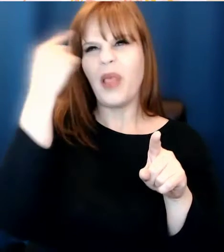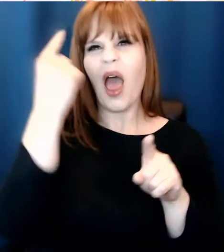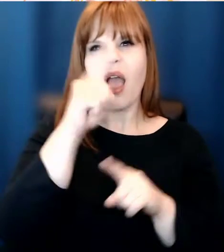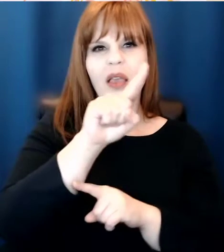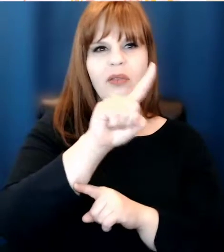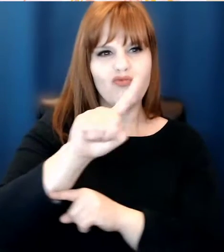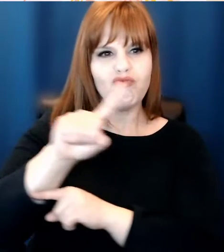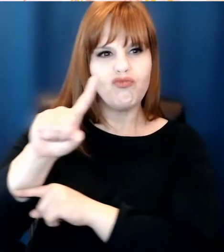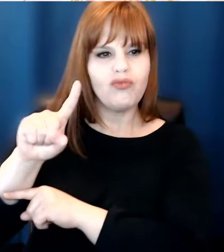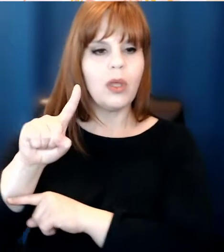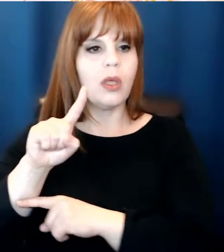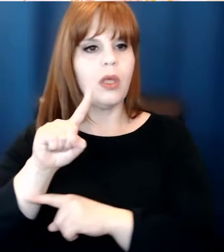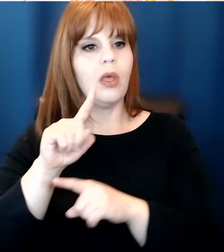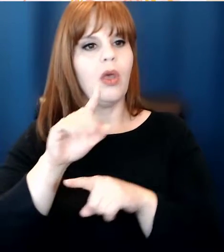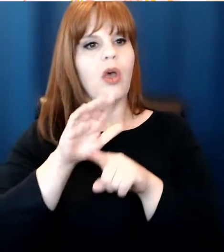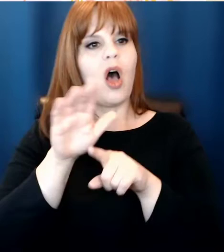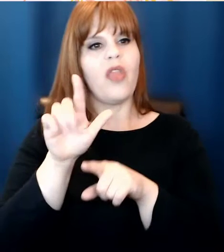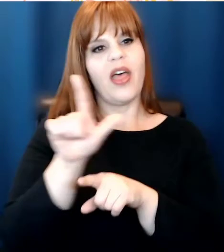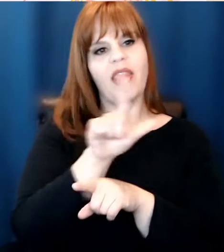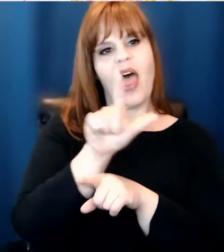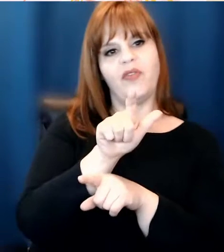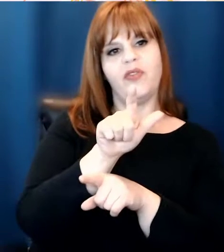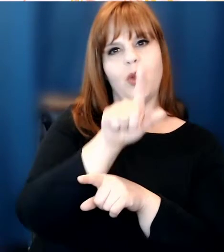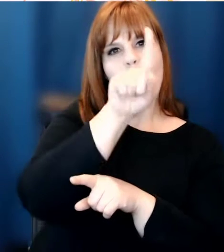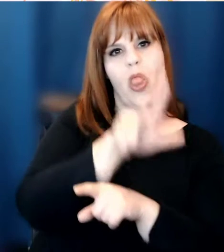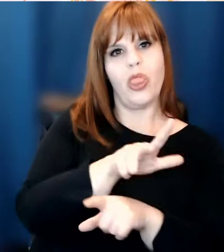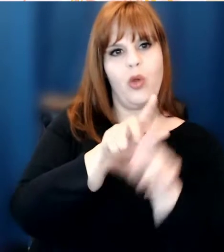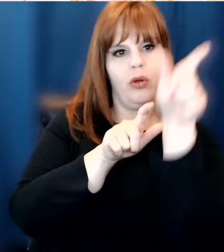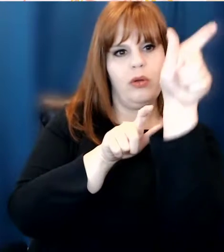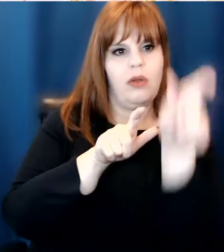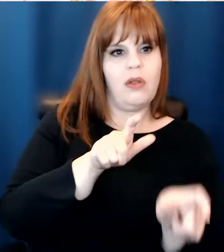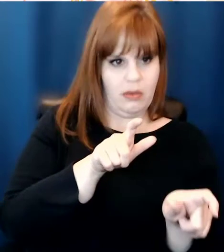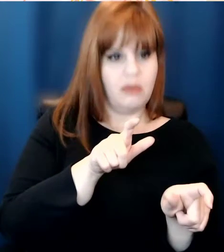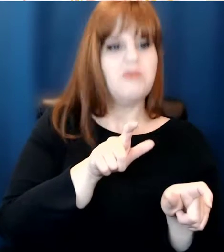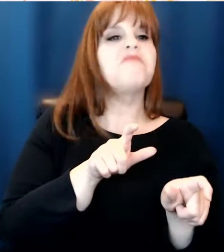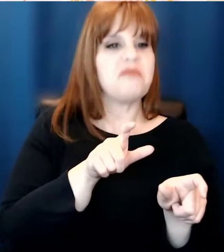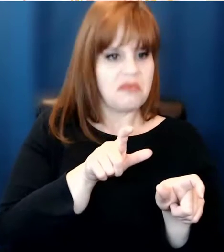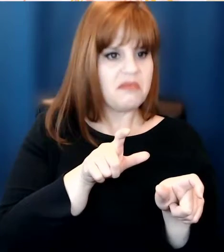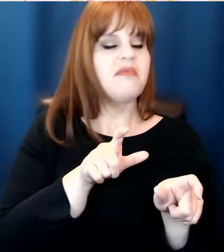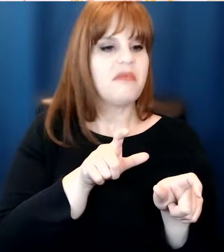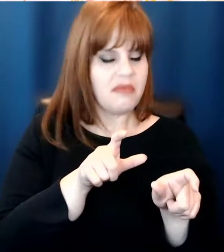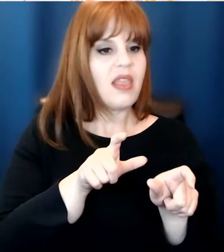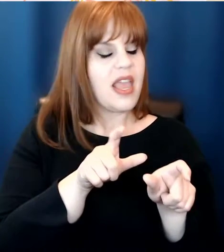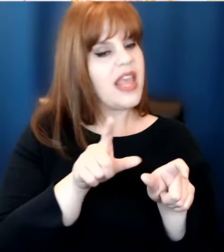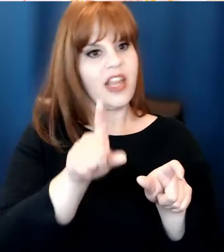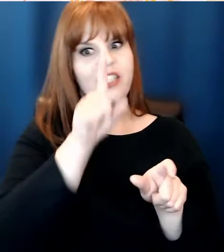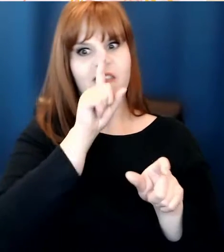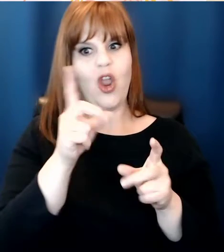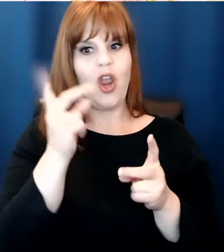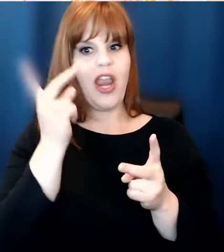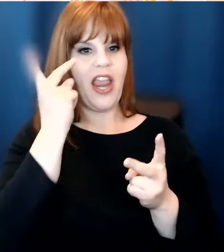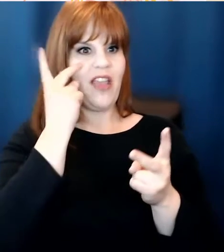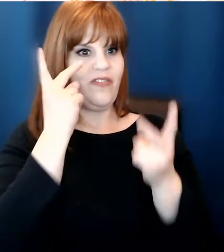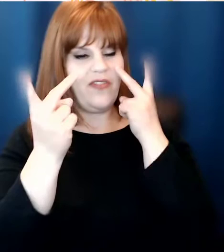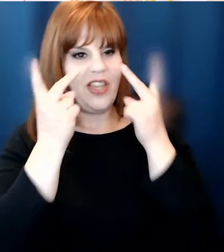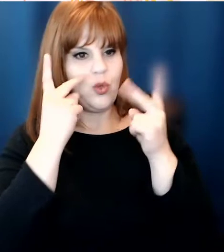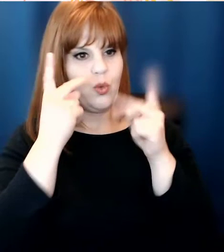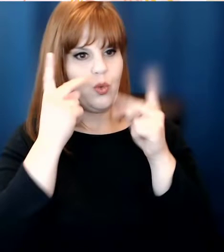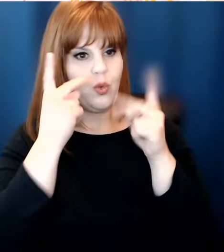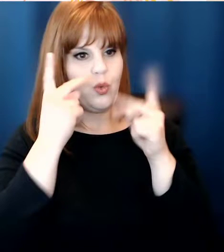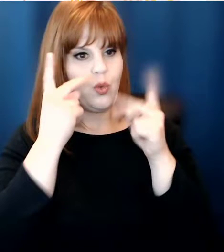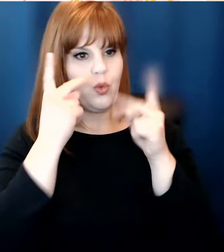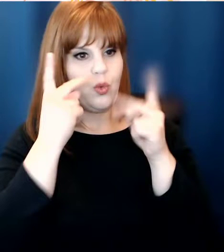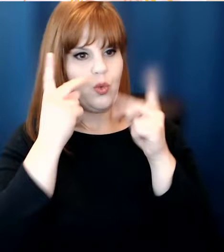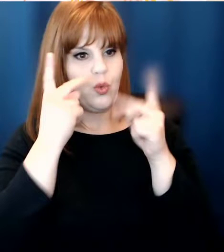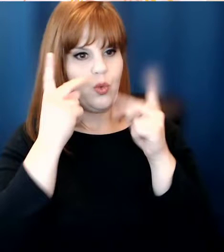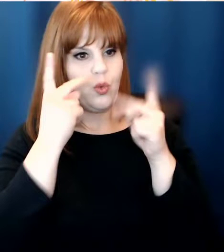the left third of the diagram, there's a very visual spike that you can see,